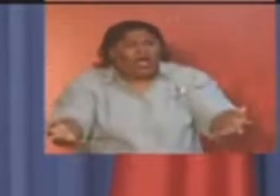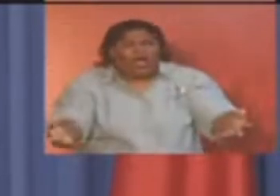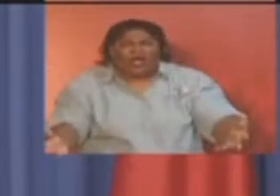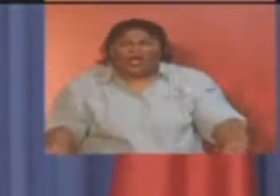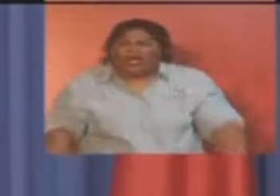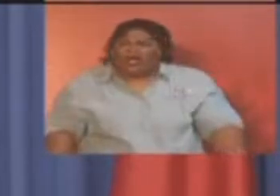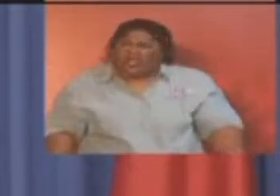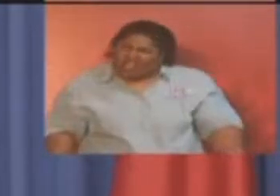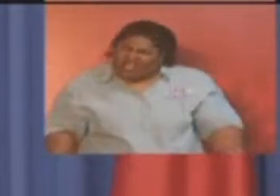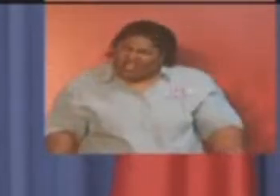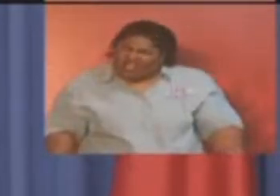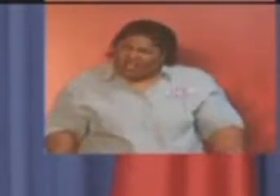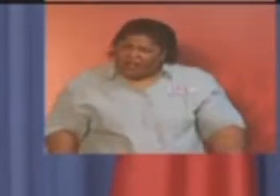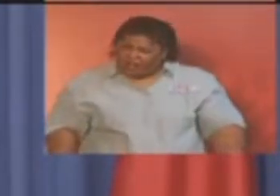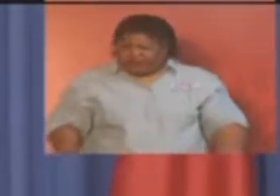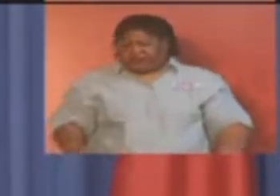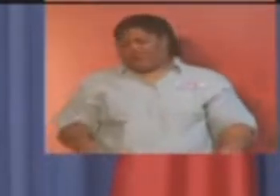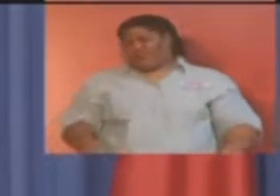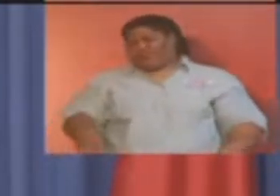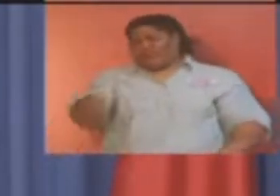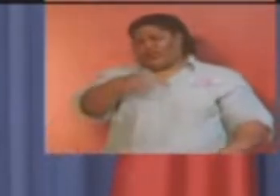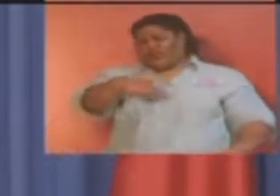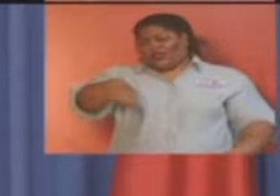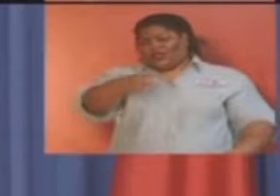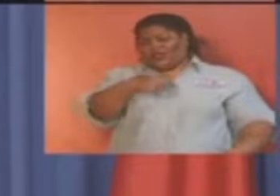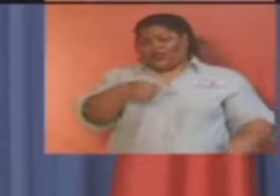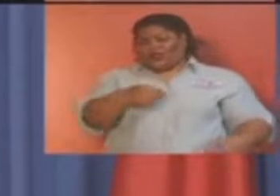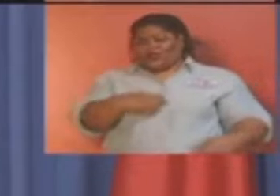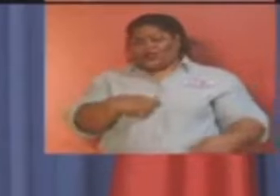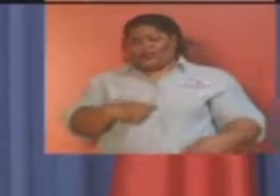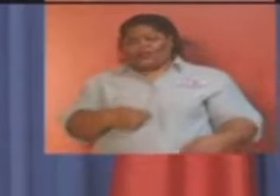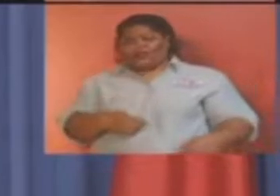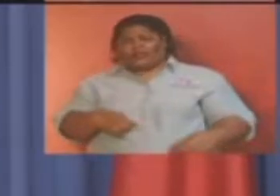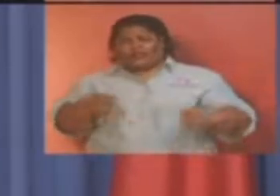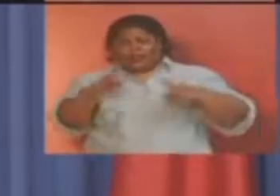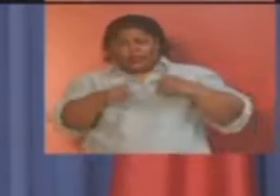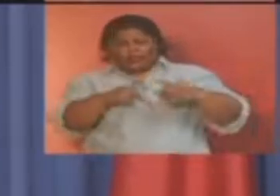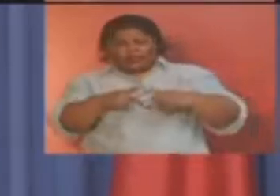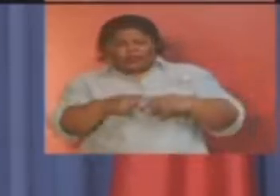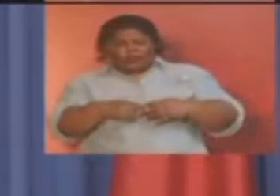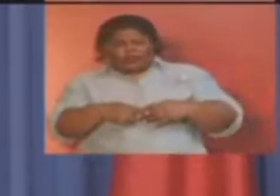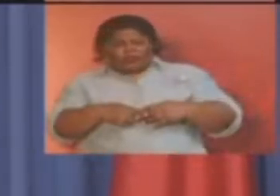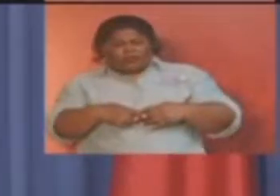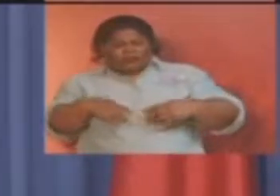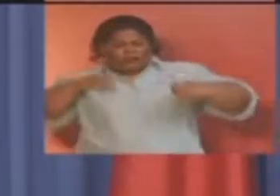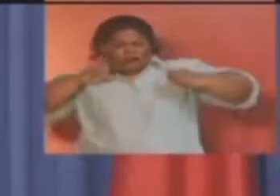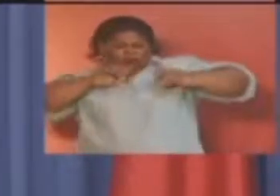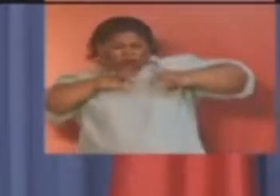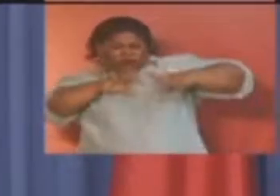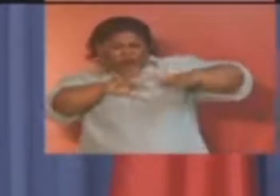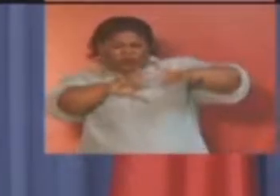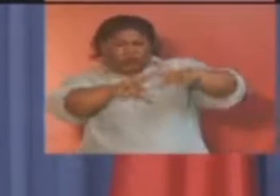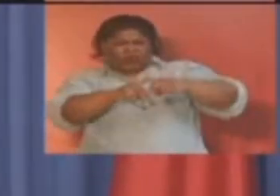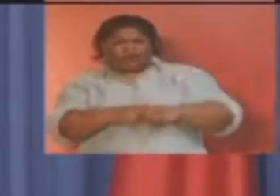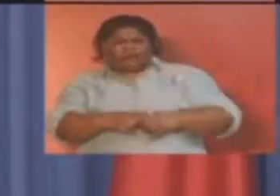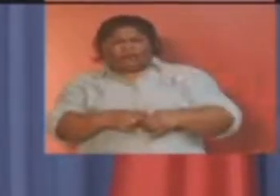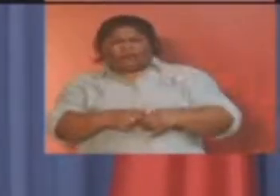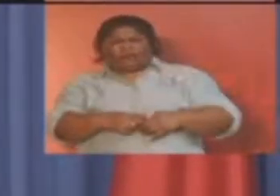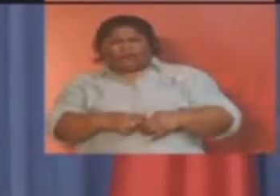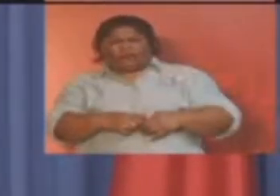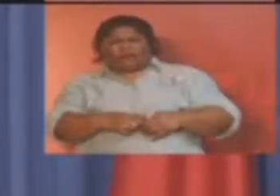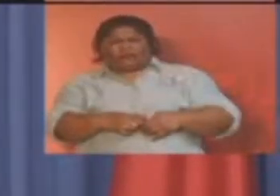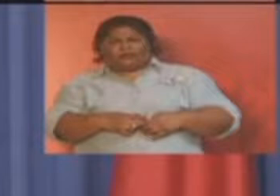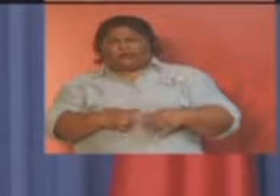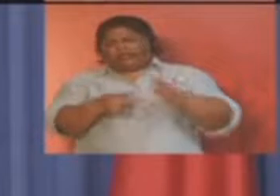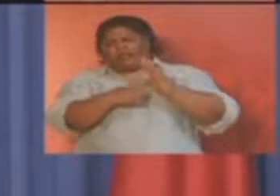that were membership stores, should pull back because we were having large gatherings of people. As we've heard the doctors tell us over the past year, this